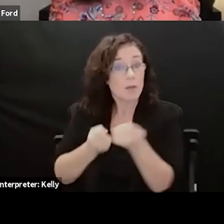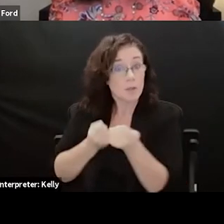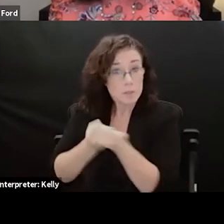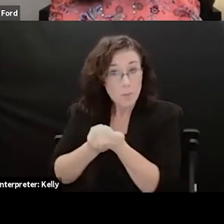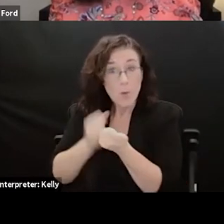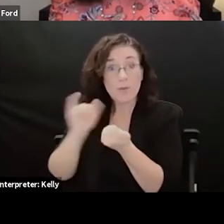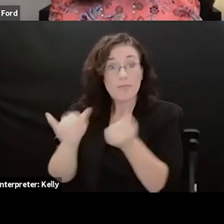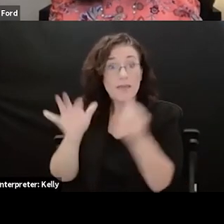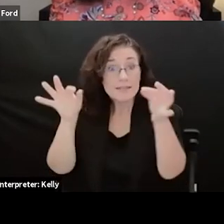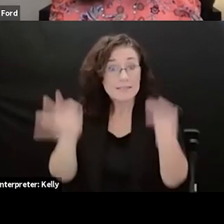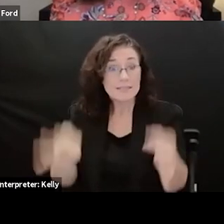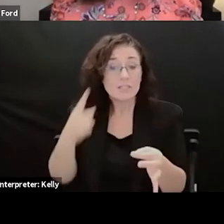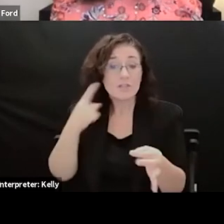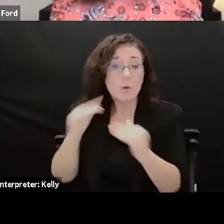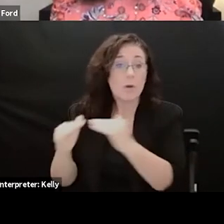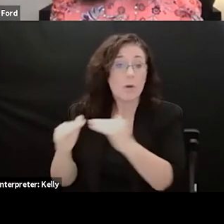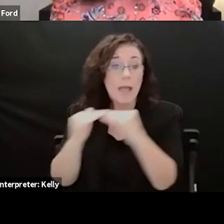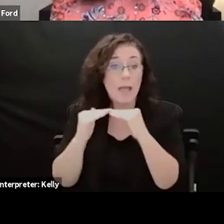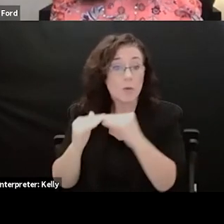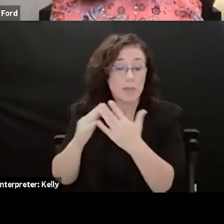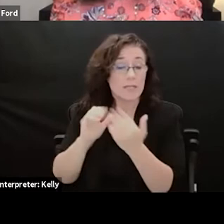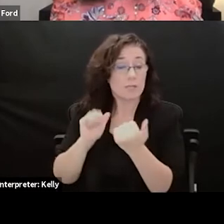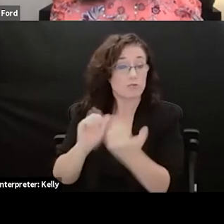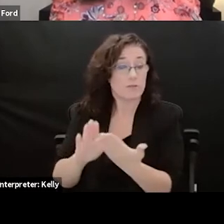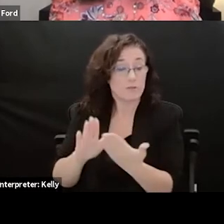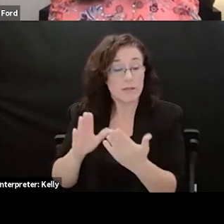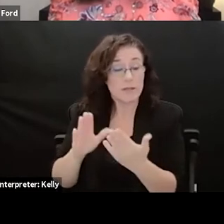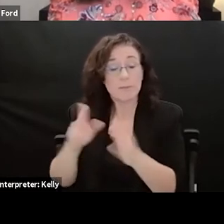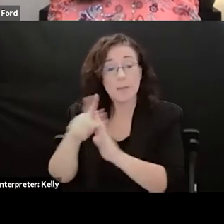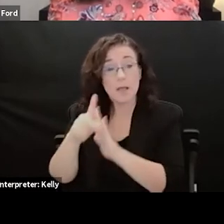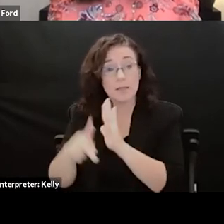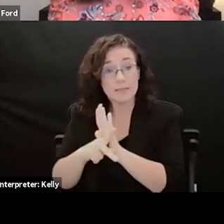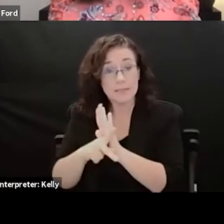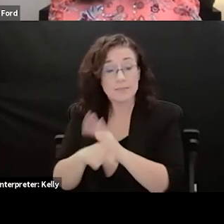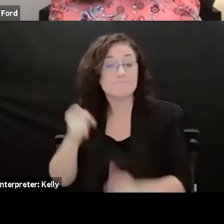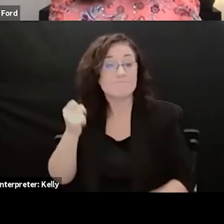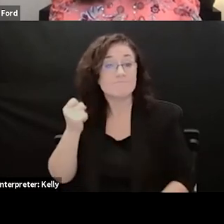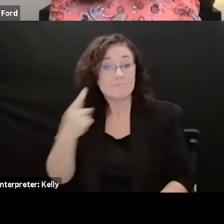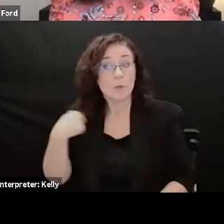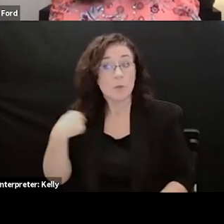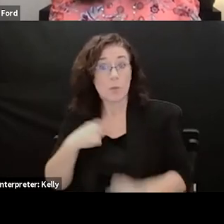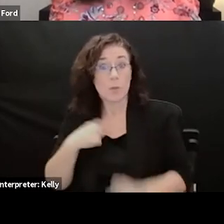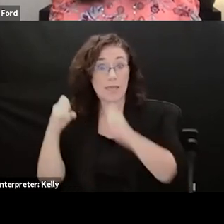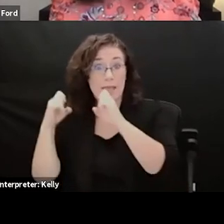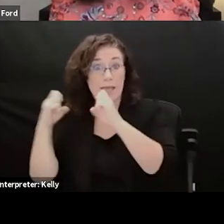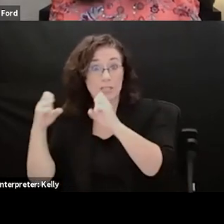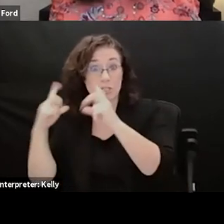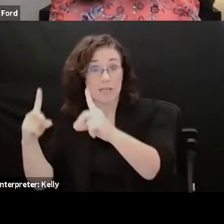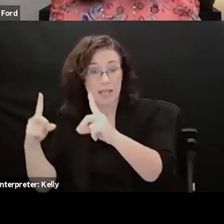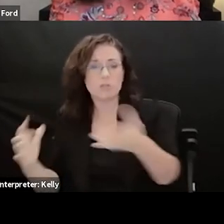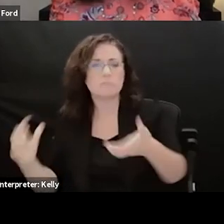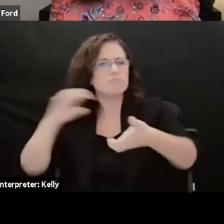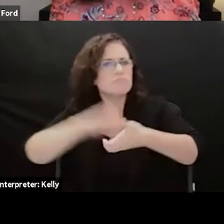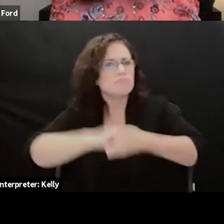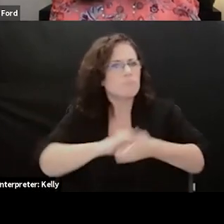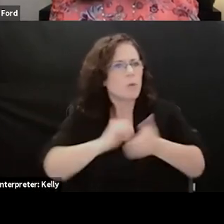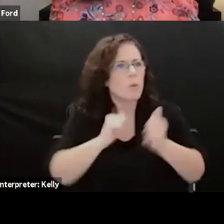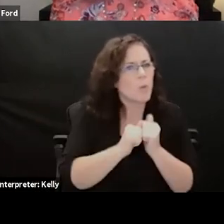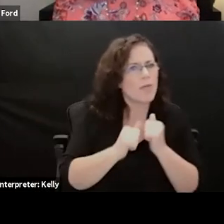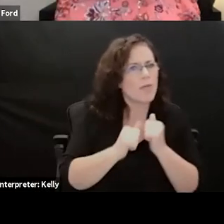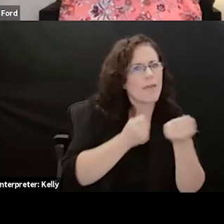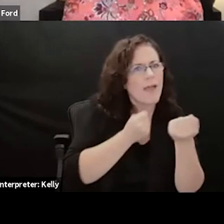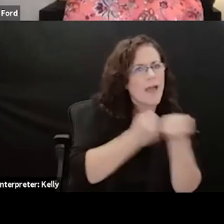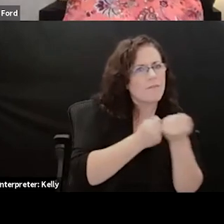equity driven policies uh our work as educators intersects with our role as advocates for social justice in our school